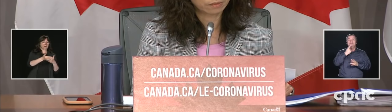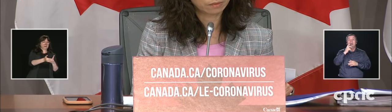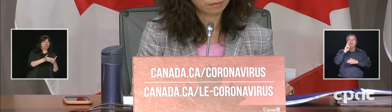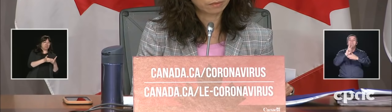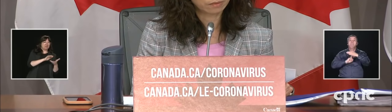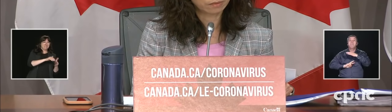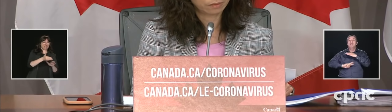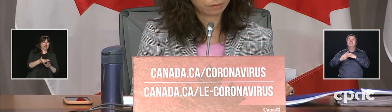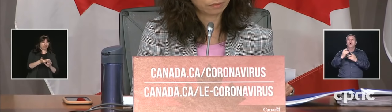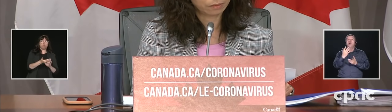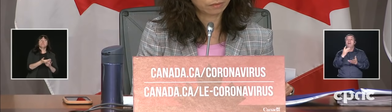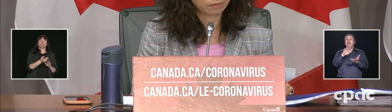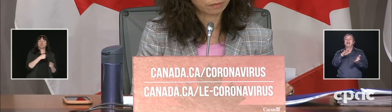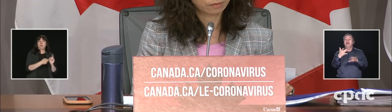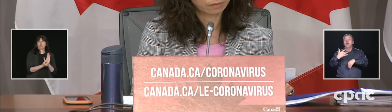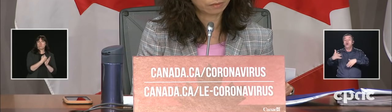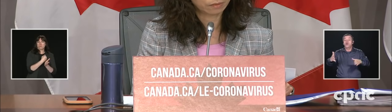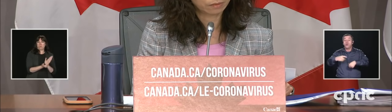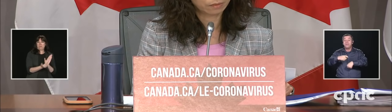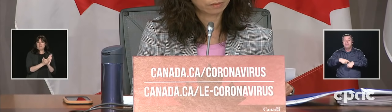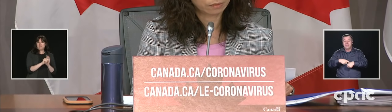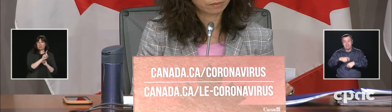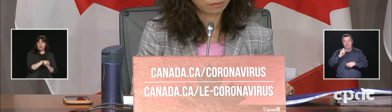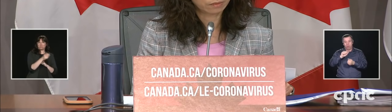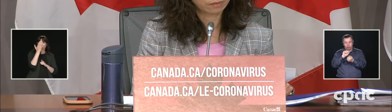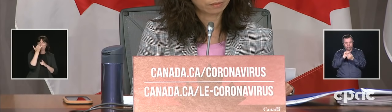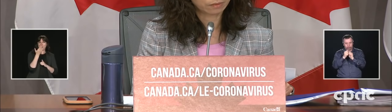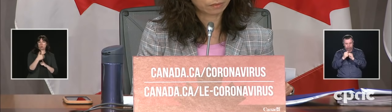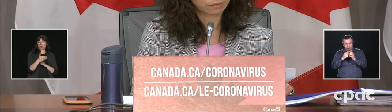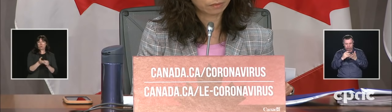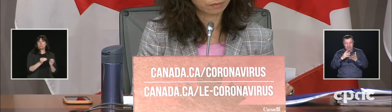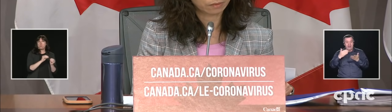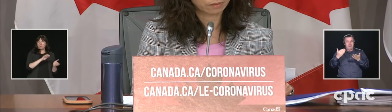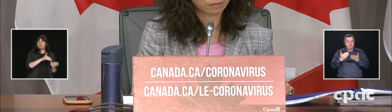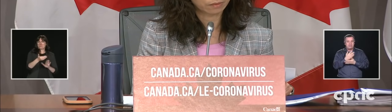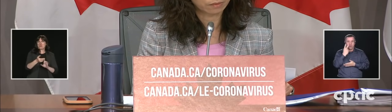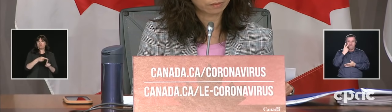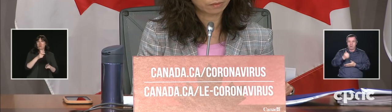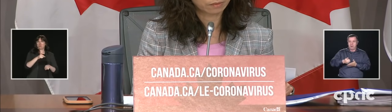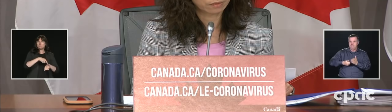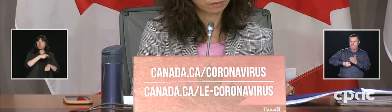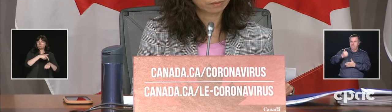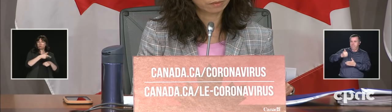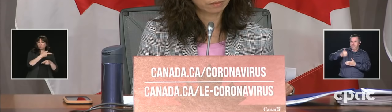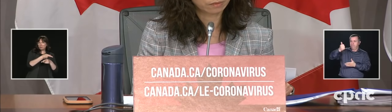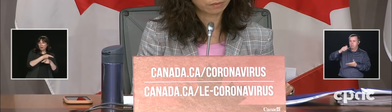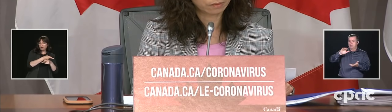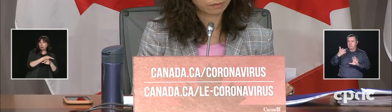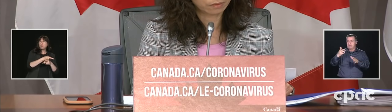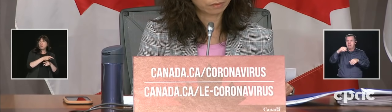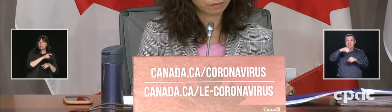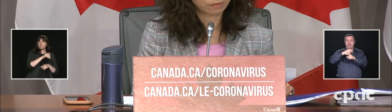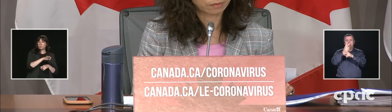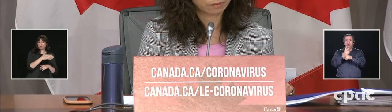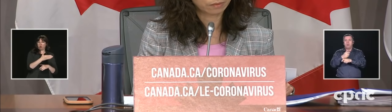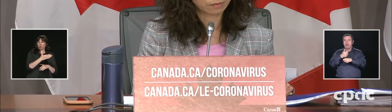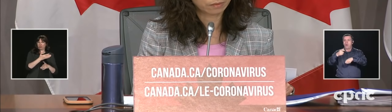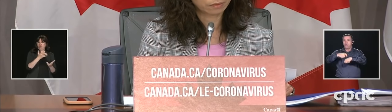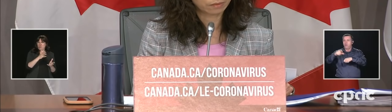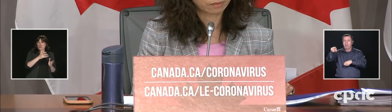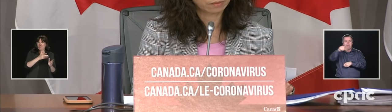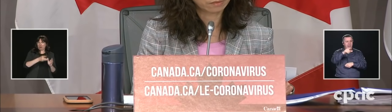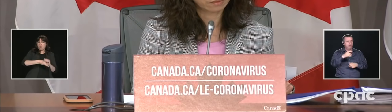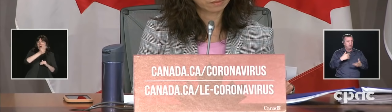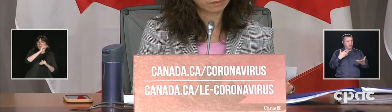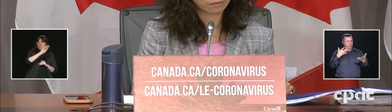more deaths in long-term care residences. So if we've already had a higher death rate, how come the long-term death